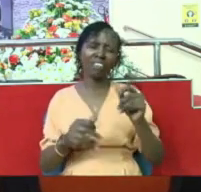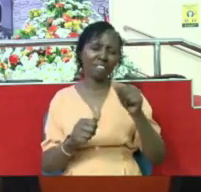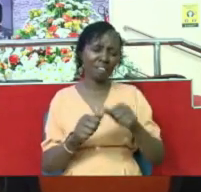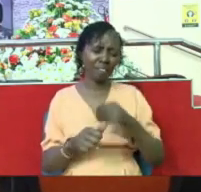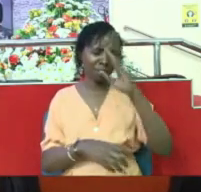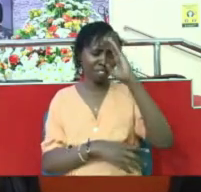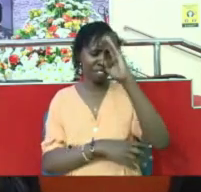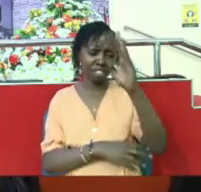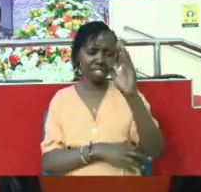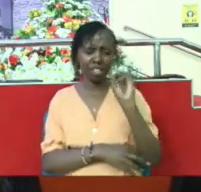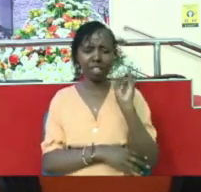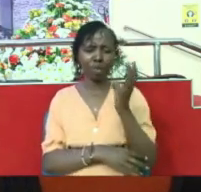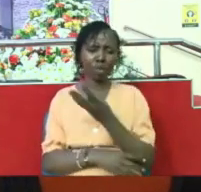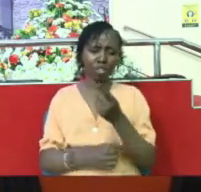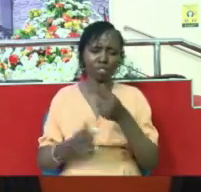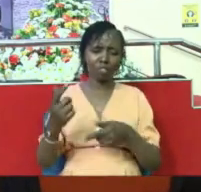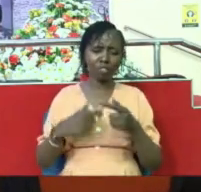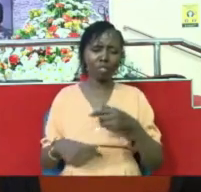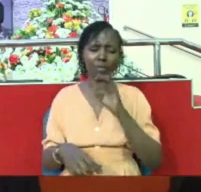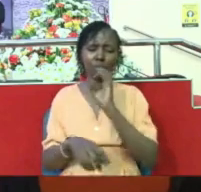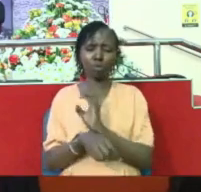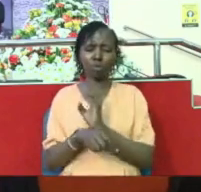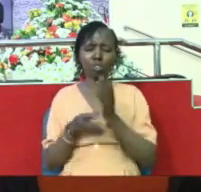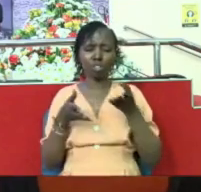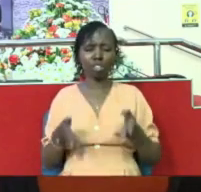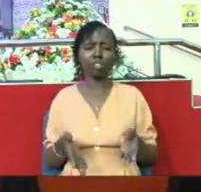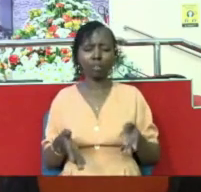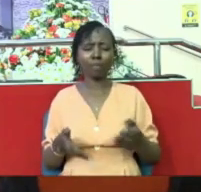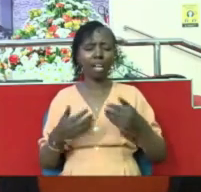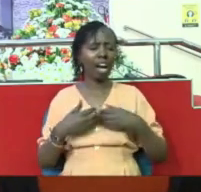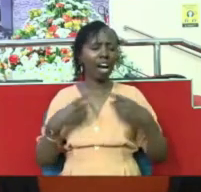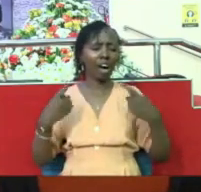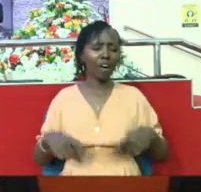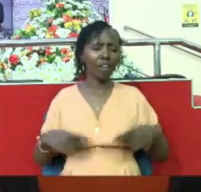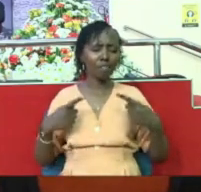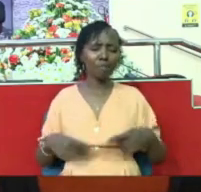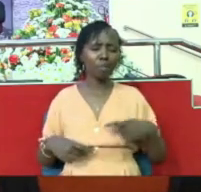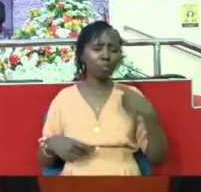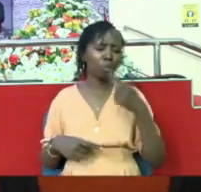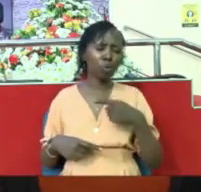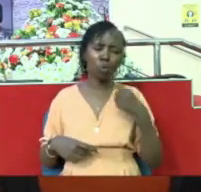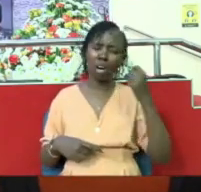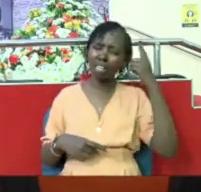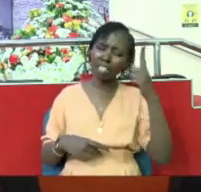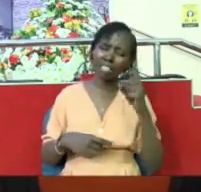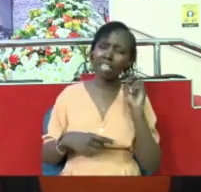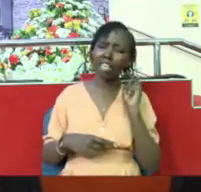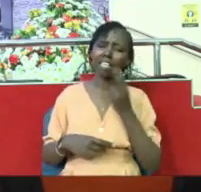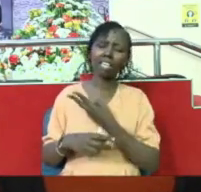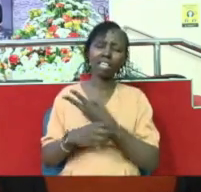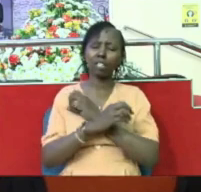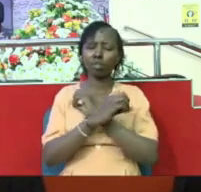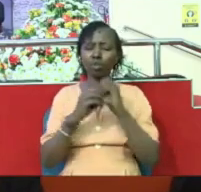come to this altar, kama kila Jumapili tumekuja madhabahu, there are people that have misunderstood us. Watu hawajatuelewa. We